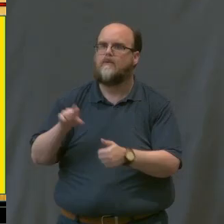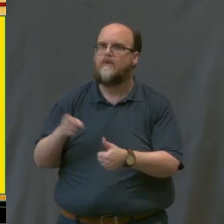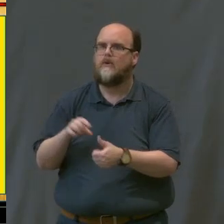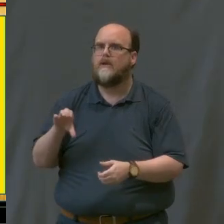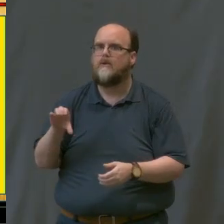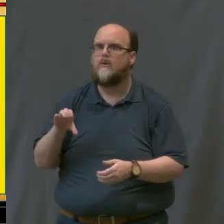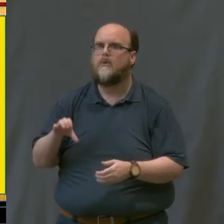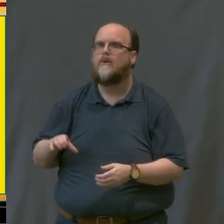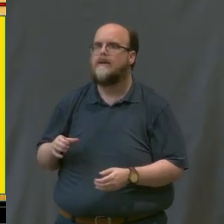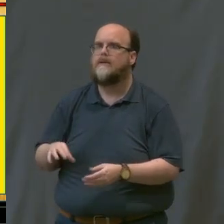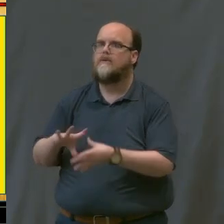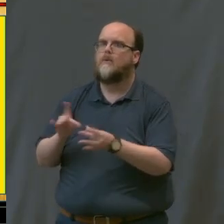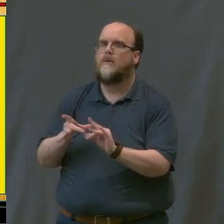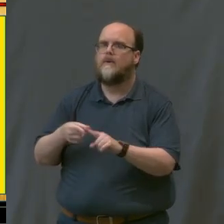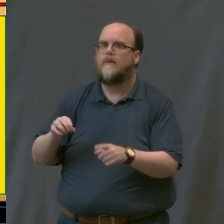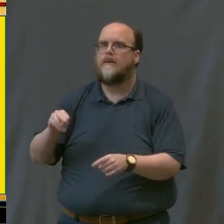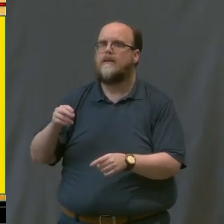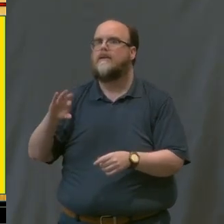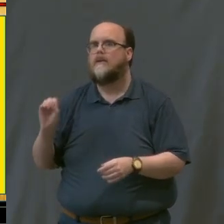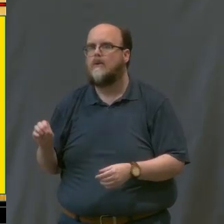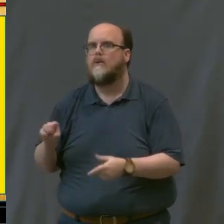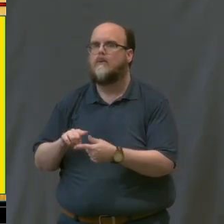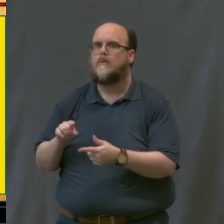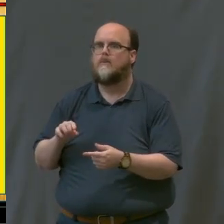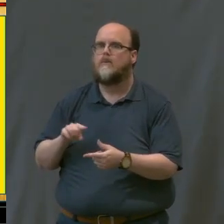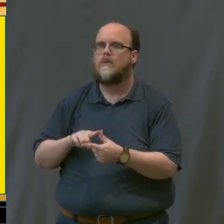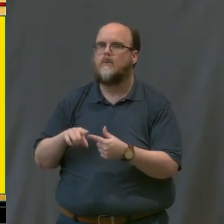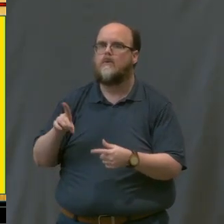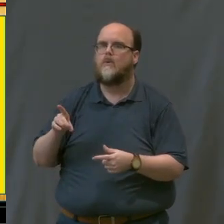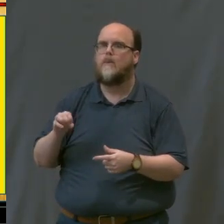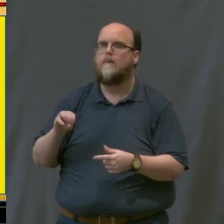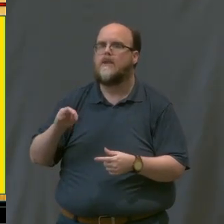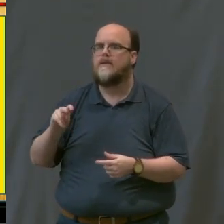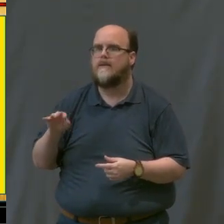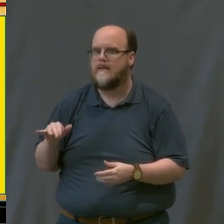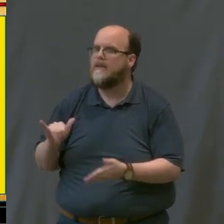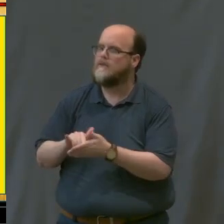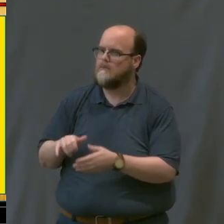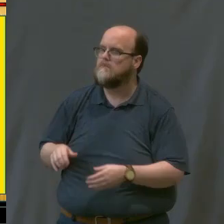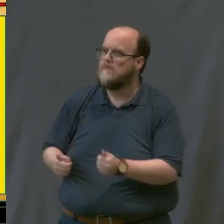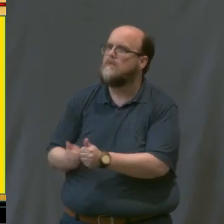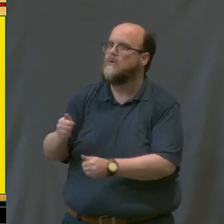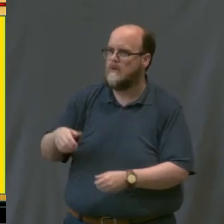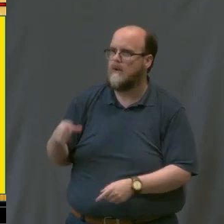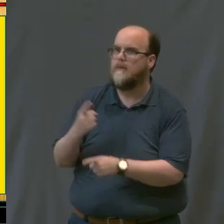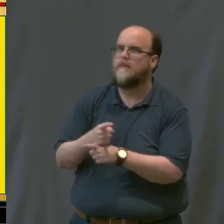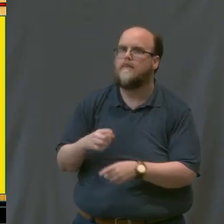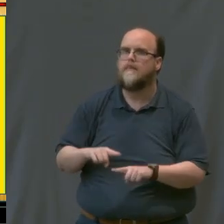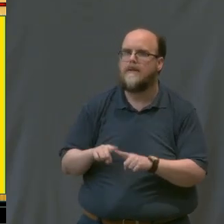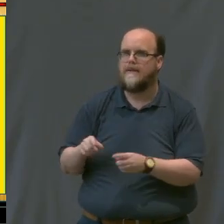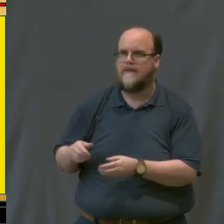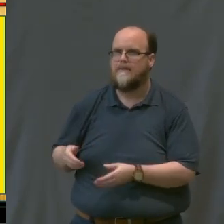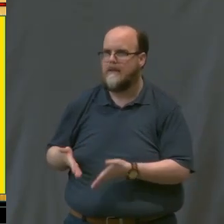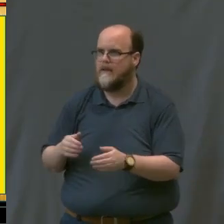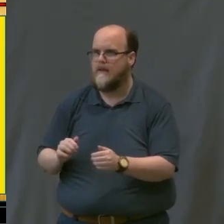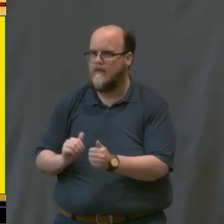setting from Nero to Domitian Caesar, which, by the way, is correct. But they take it a little bit too far. They